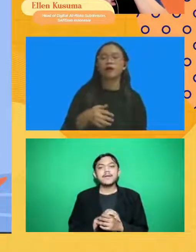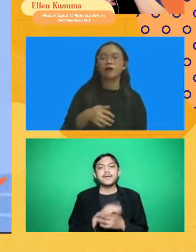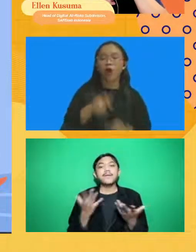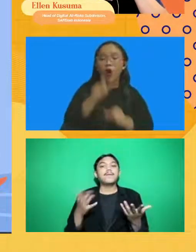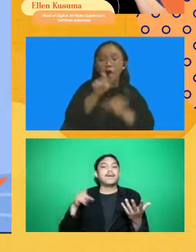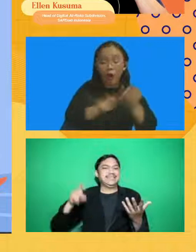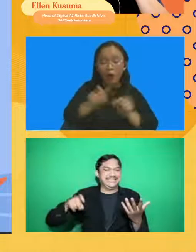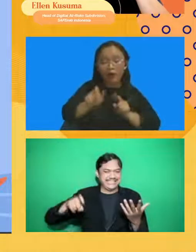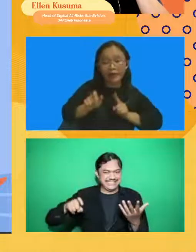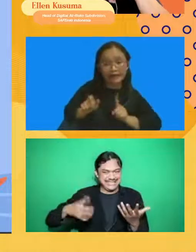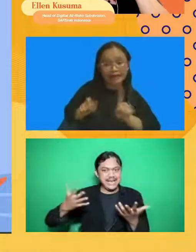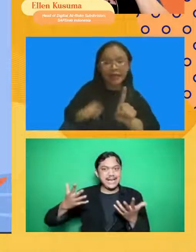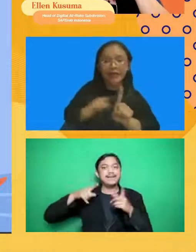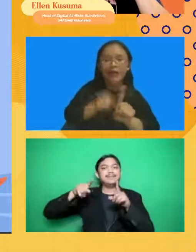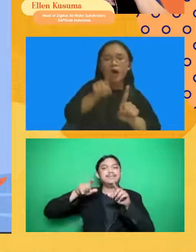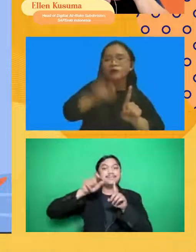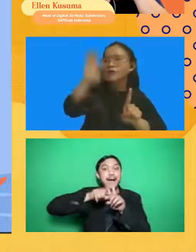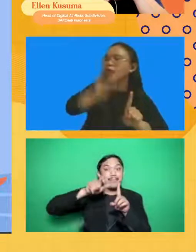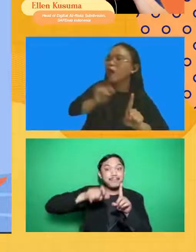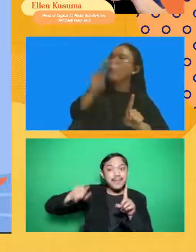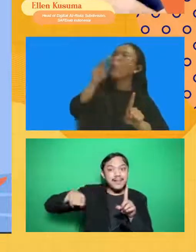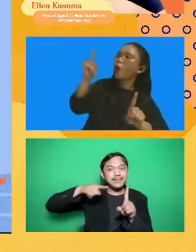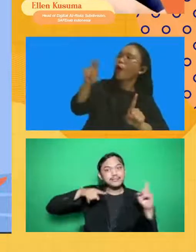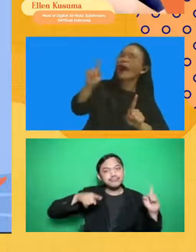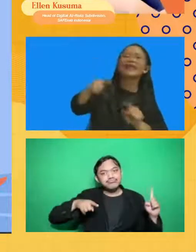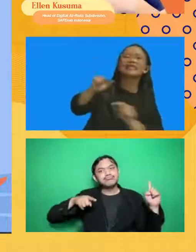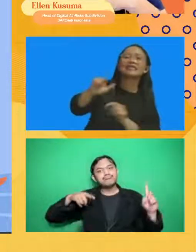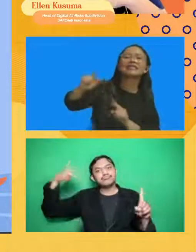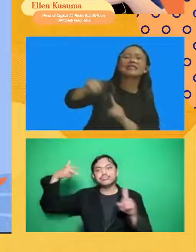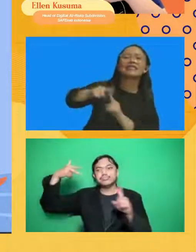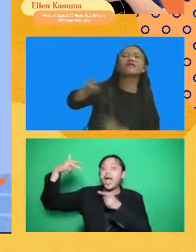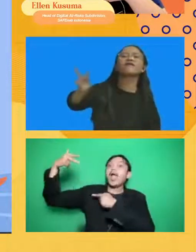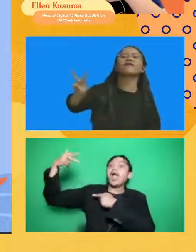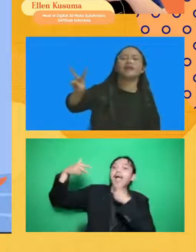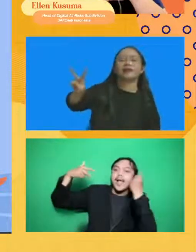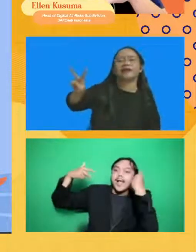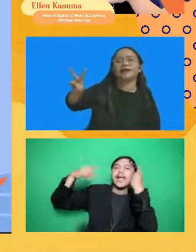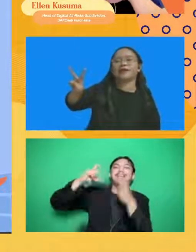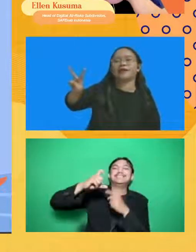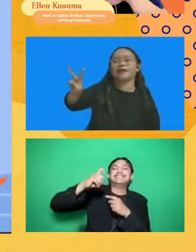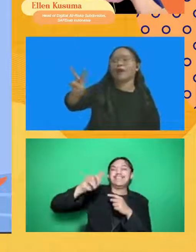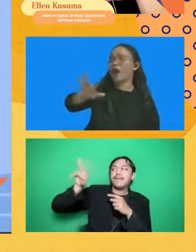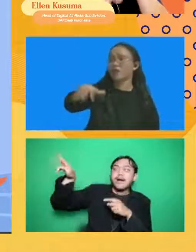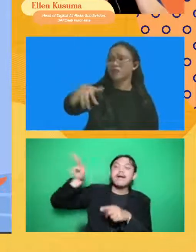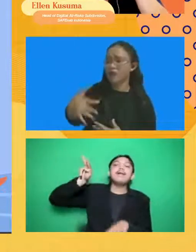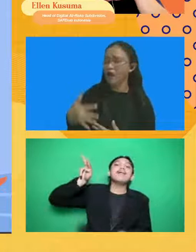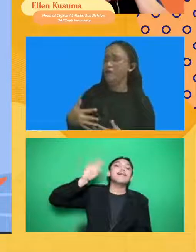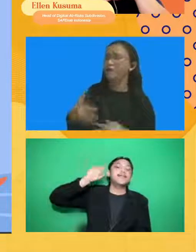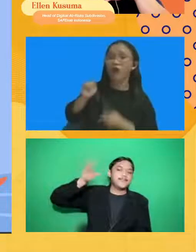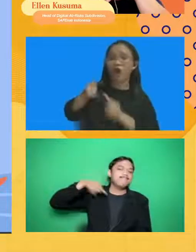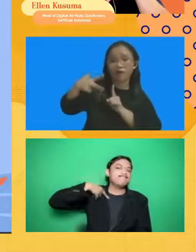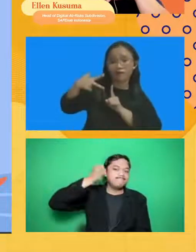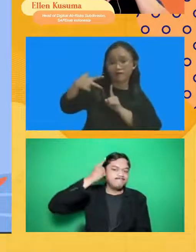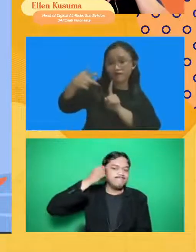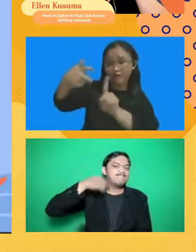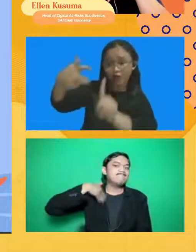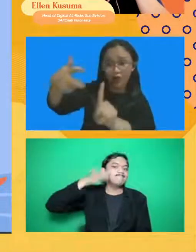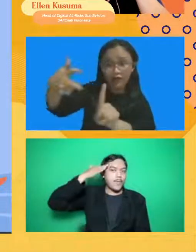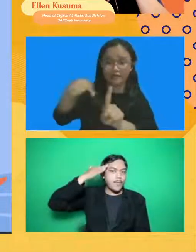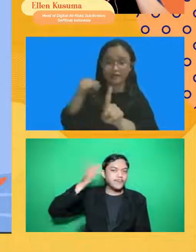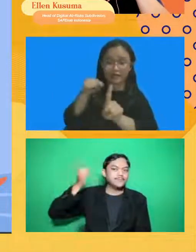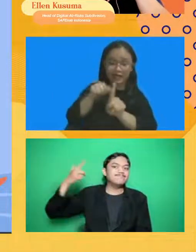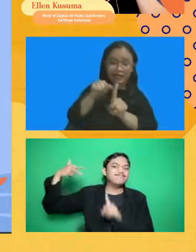CCTV recording to do some harm to us. So we need to understand the situation